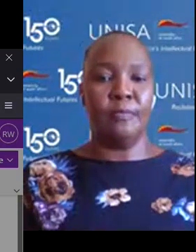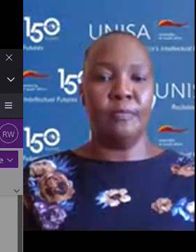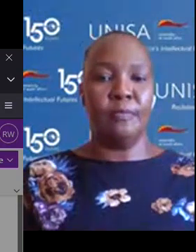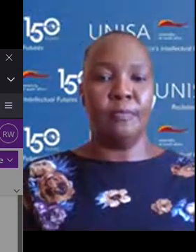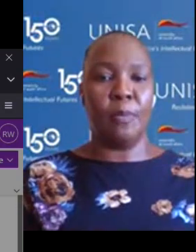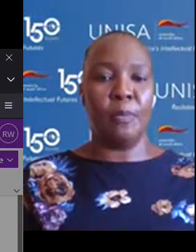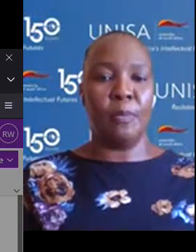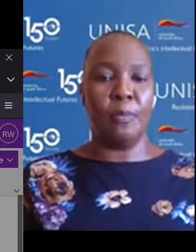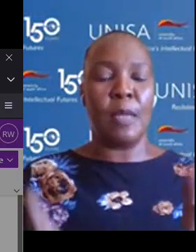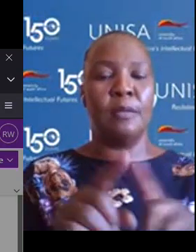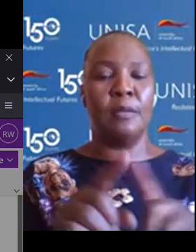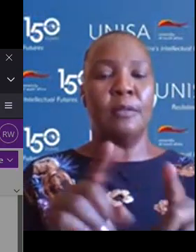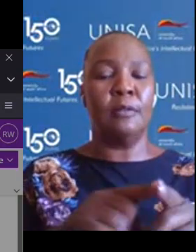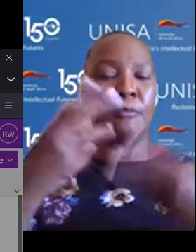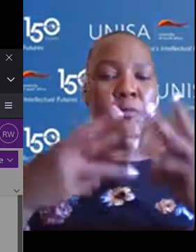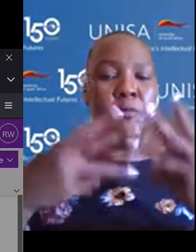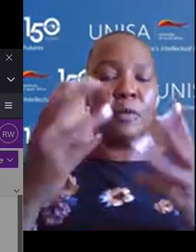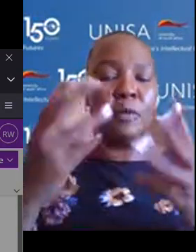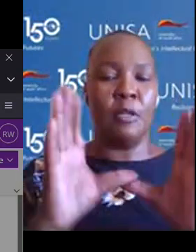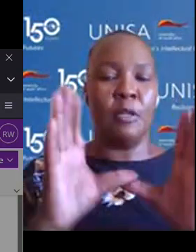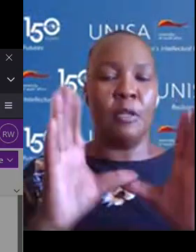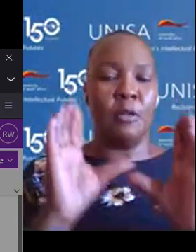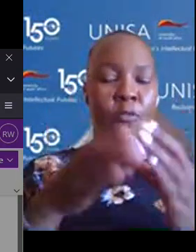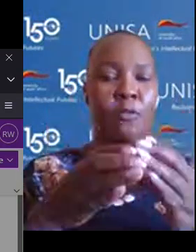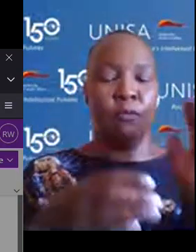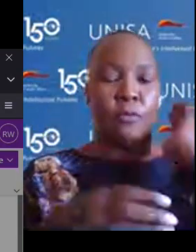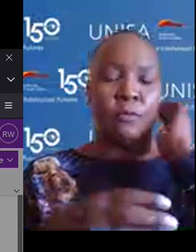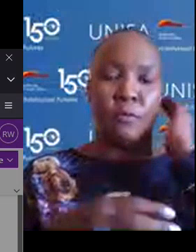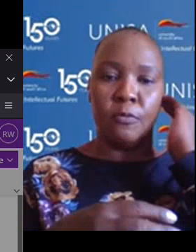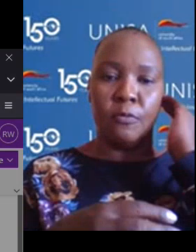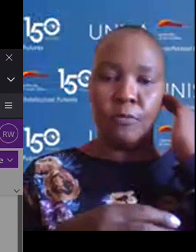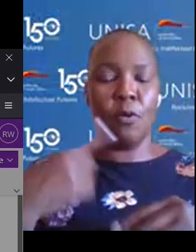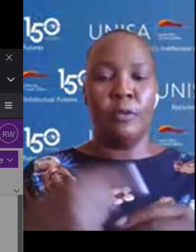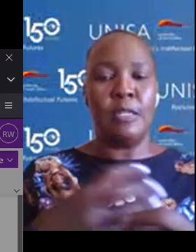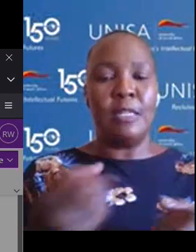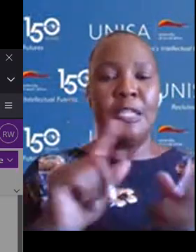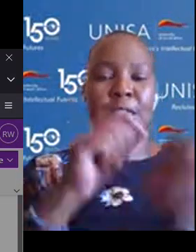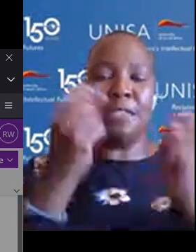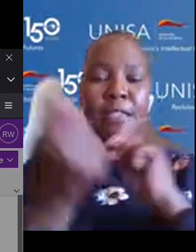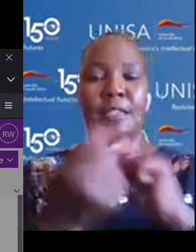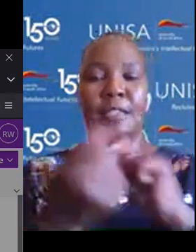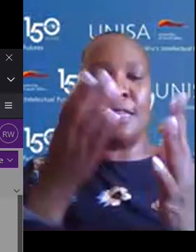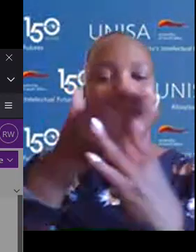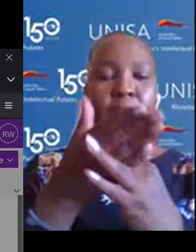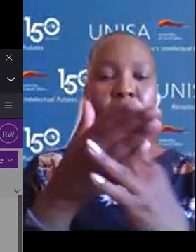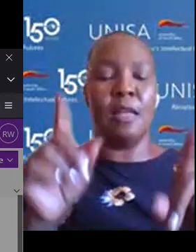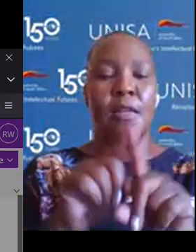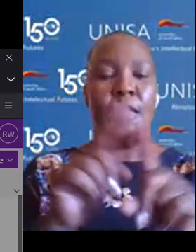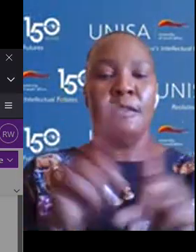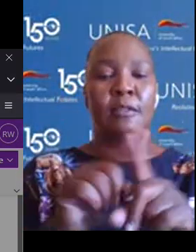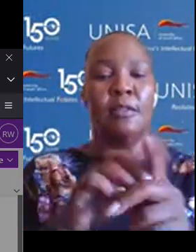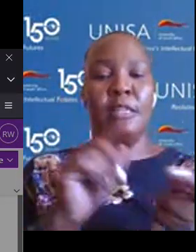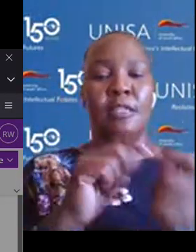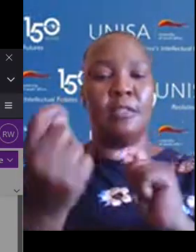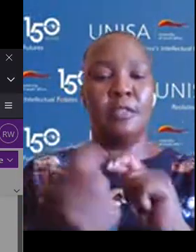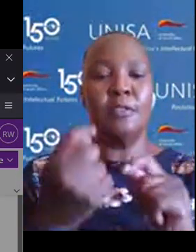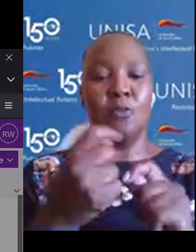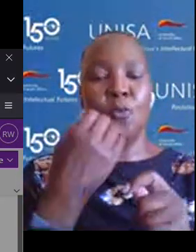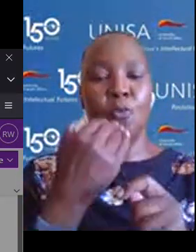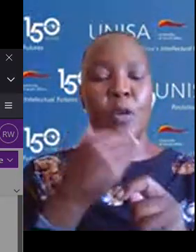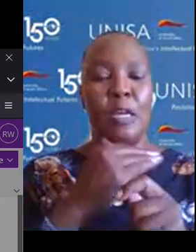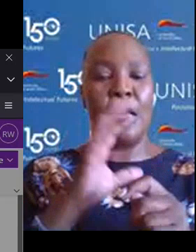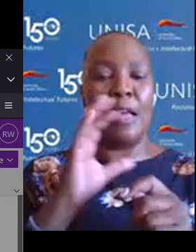So say I'm working in a group. So as always, I can give it editing access. If I click here, for instance, I can change who has permissions